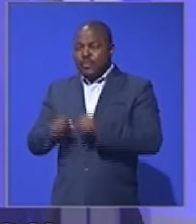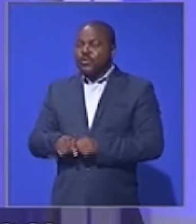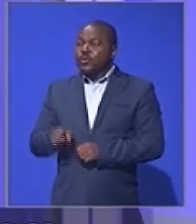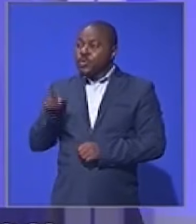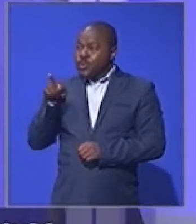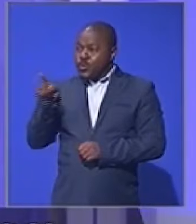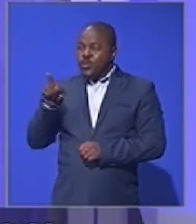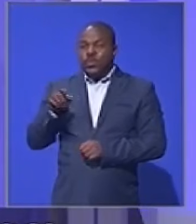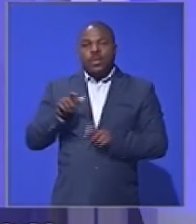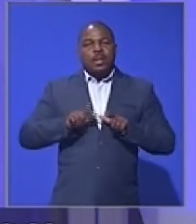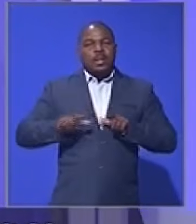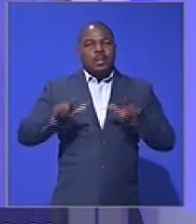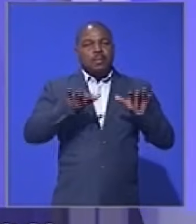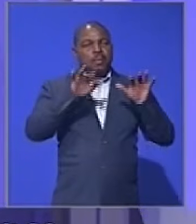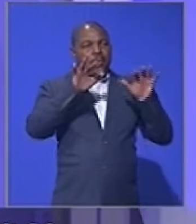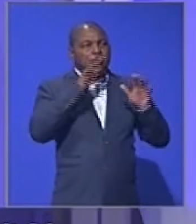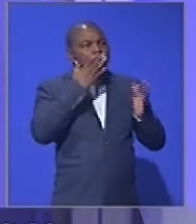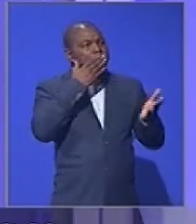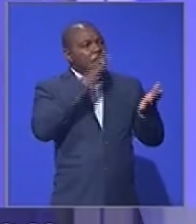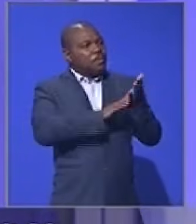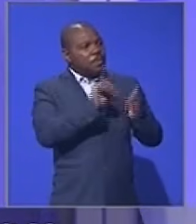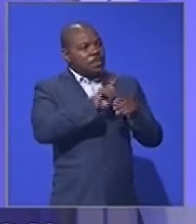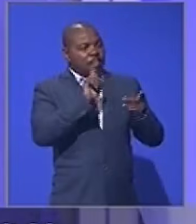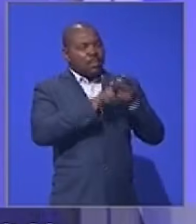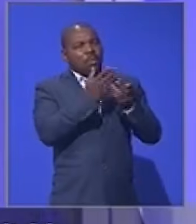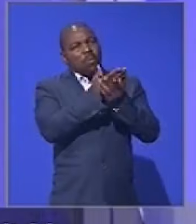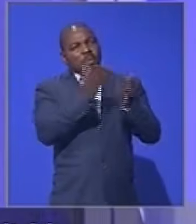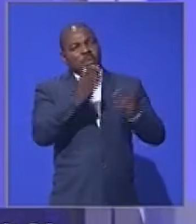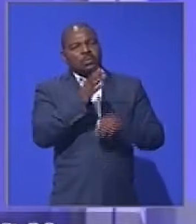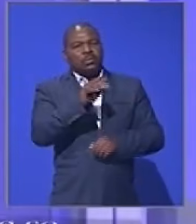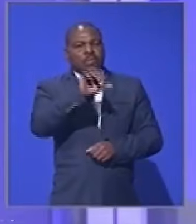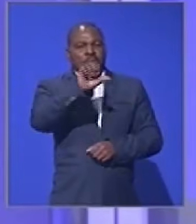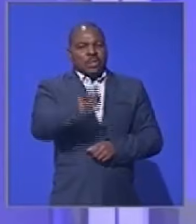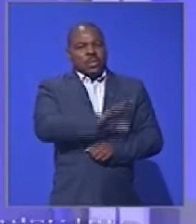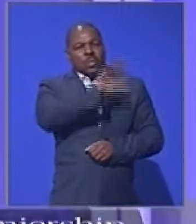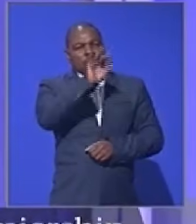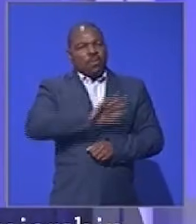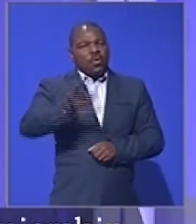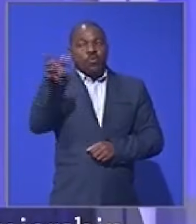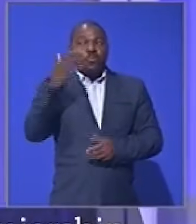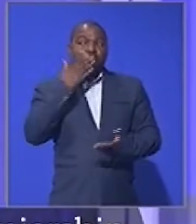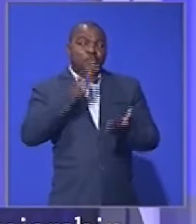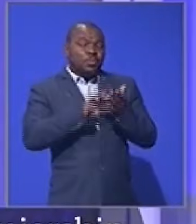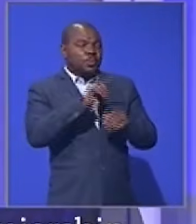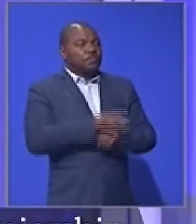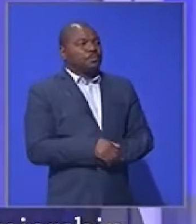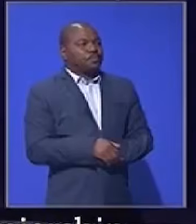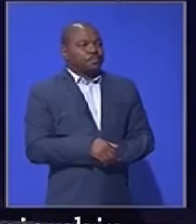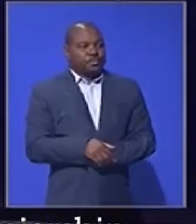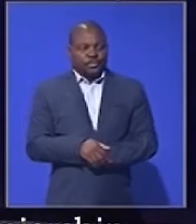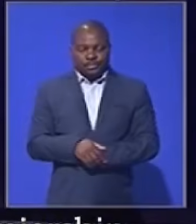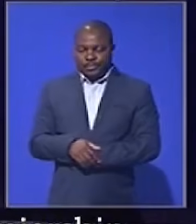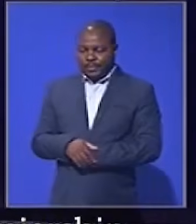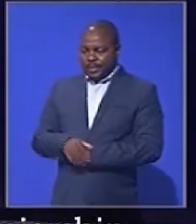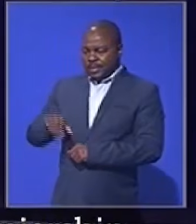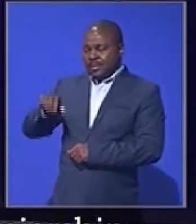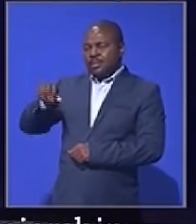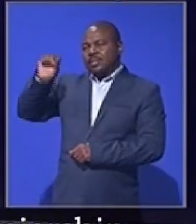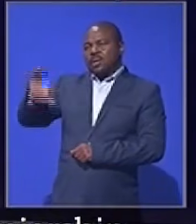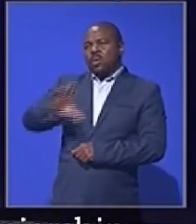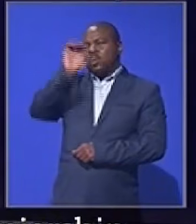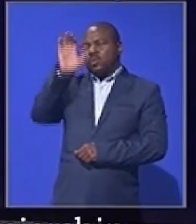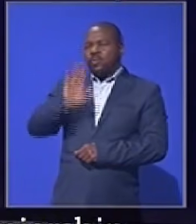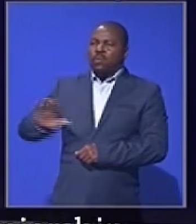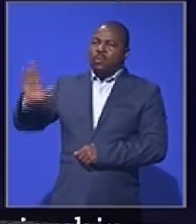ba Limpopo eng le barati ba kgwele ya maoto naga ka bophara